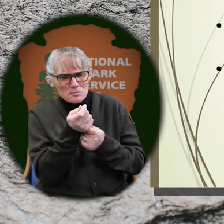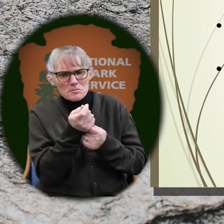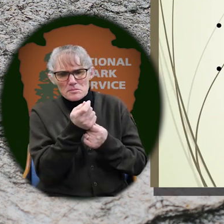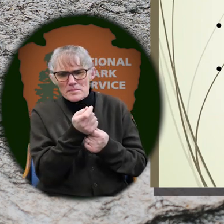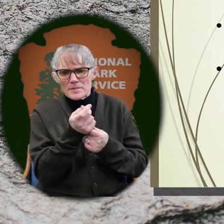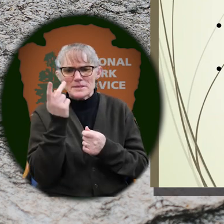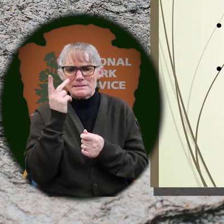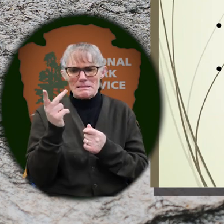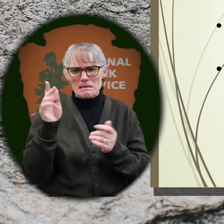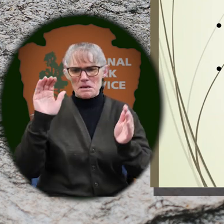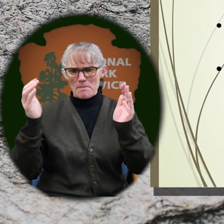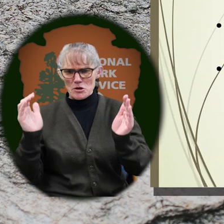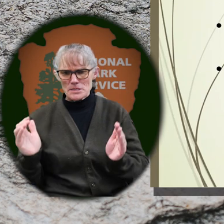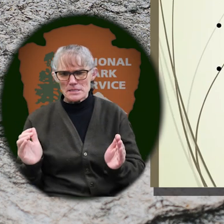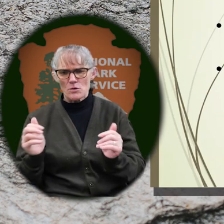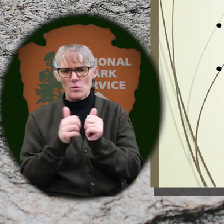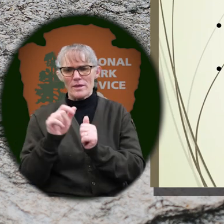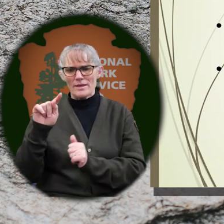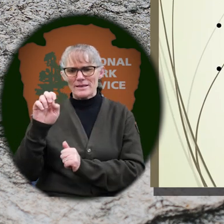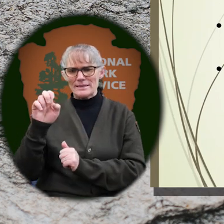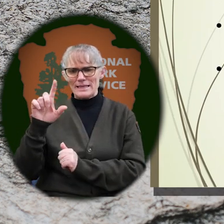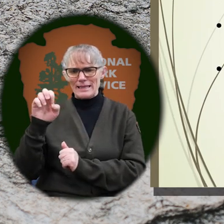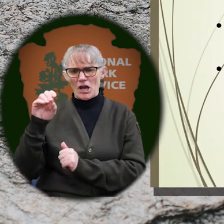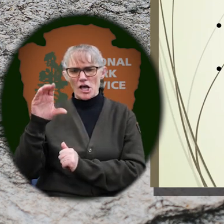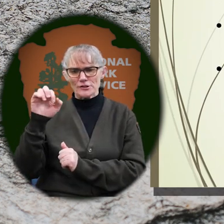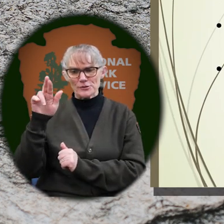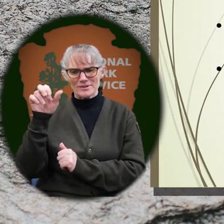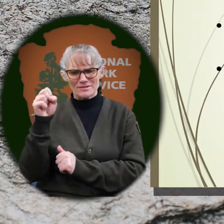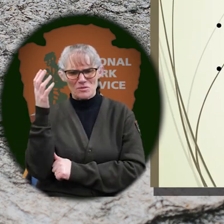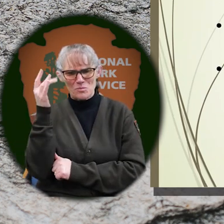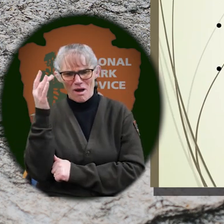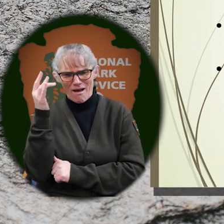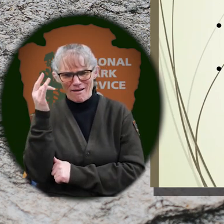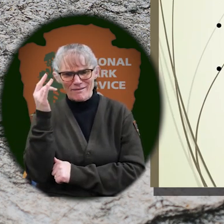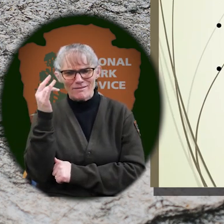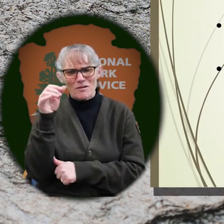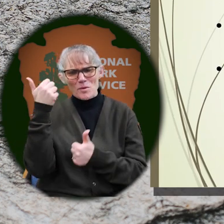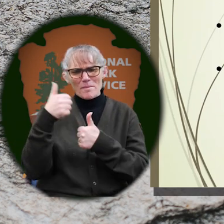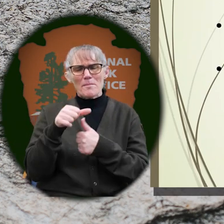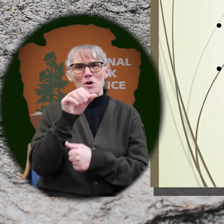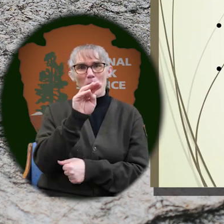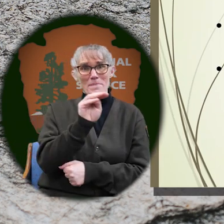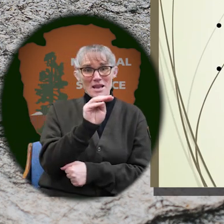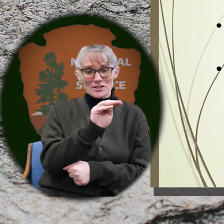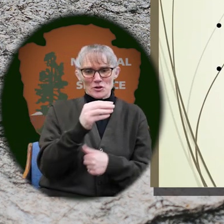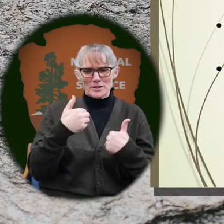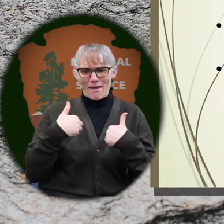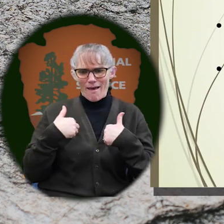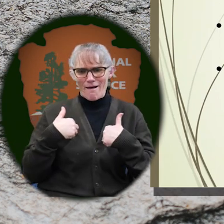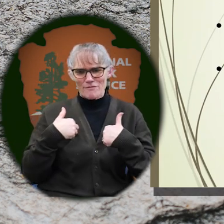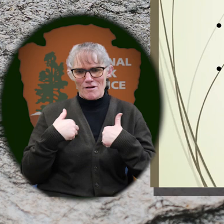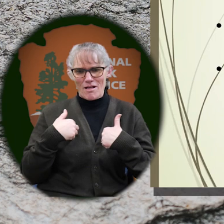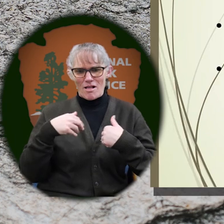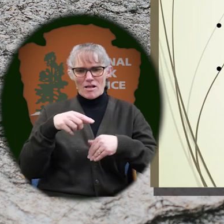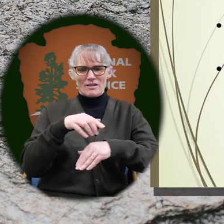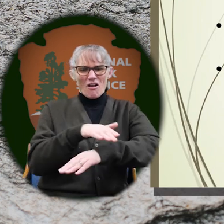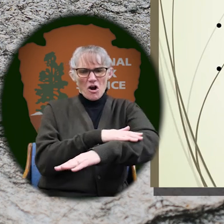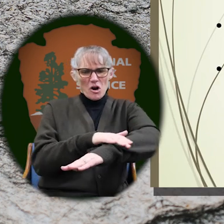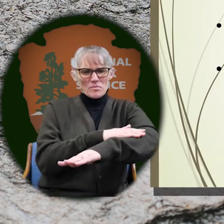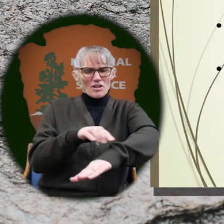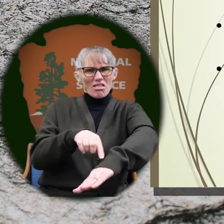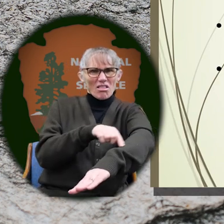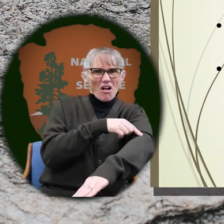this compares with teleosteus, because as noted earlier, the rhinoceros have longer, more slender limbs,